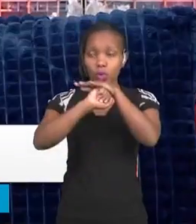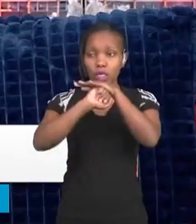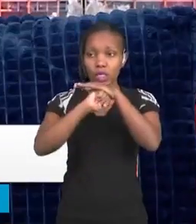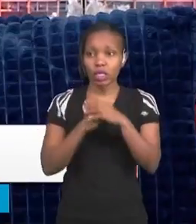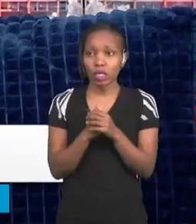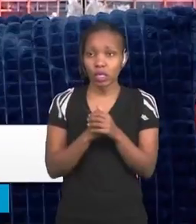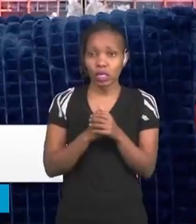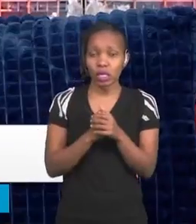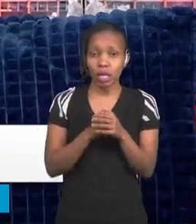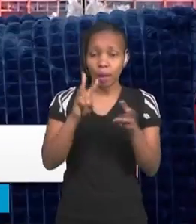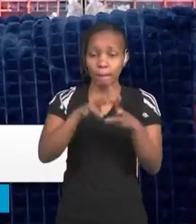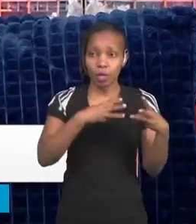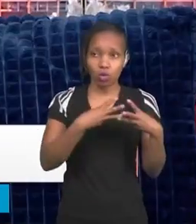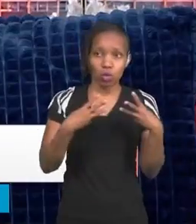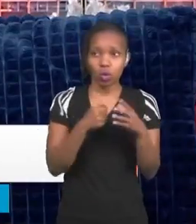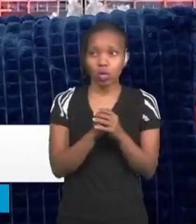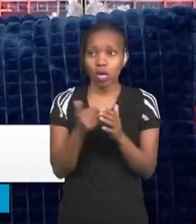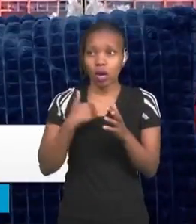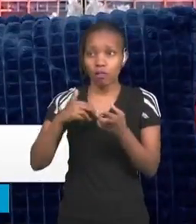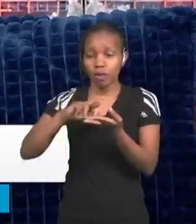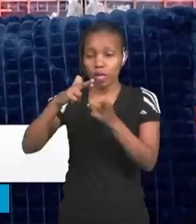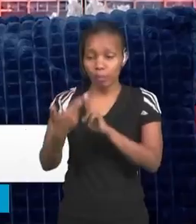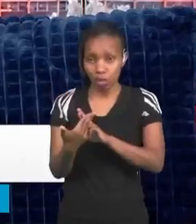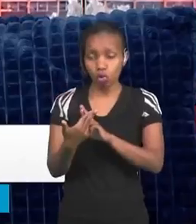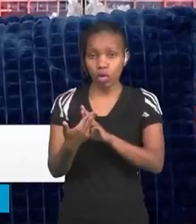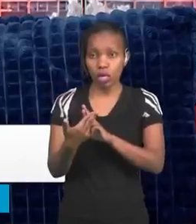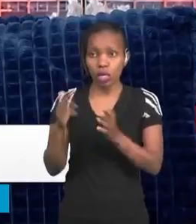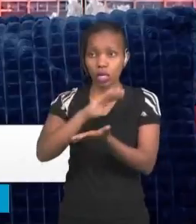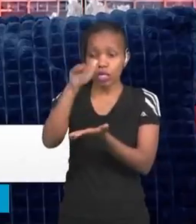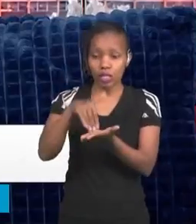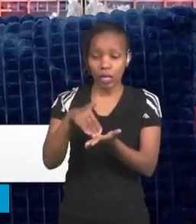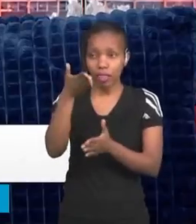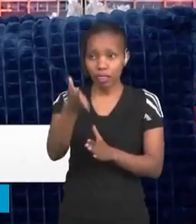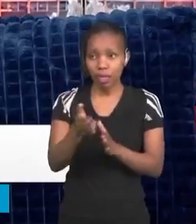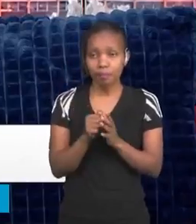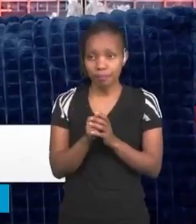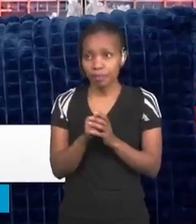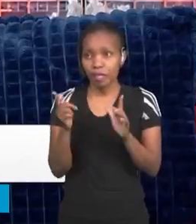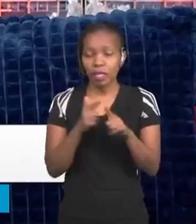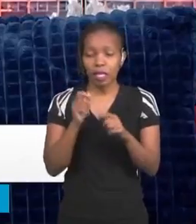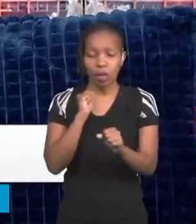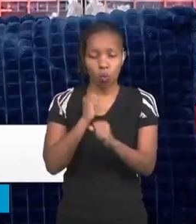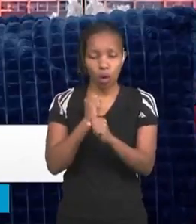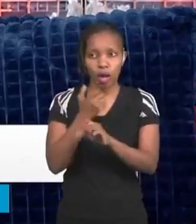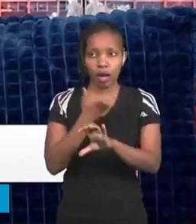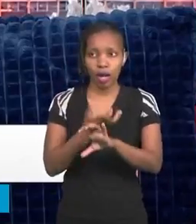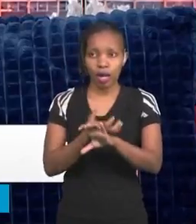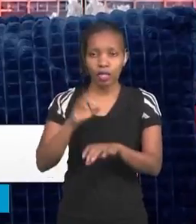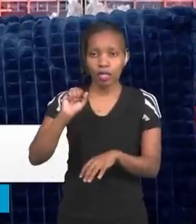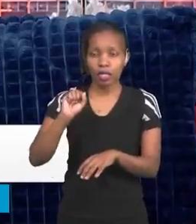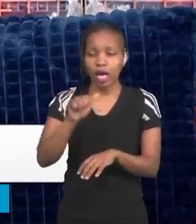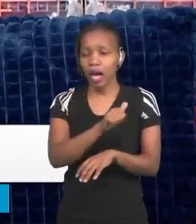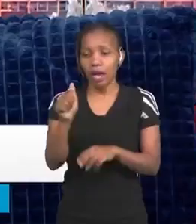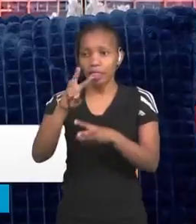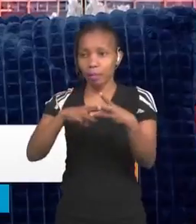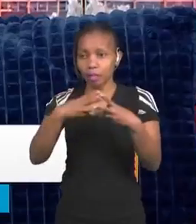Kodiaga Prison to have a rehabilitation center mm-hmm. within. Okay. And then you'll find there are efforts also for Shimulatewa and so mm-hmm. on,